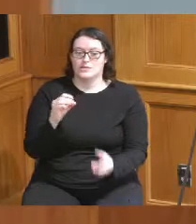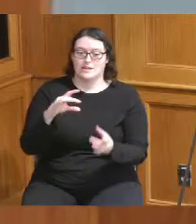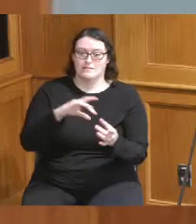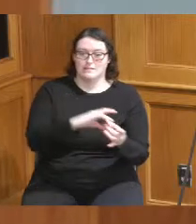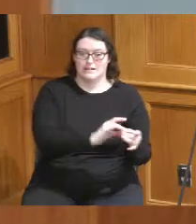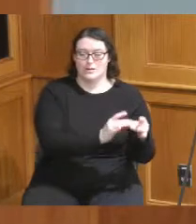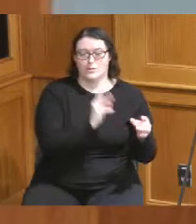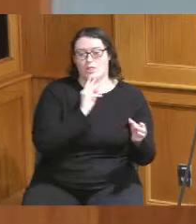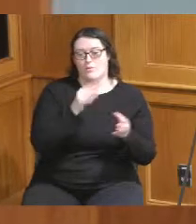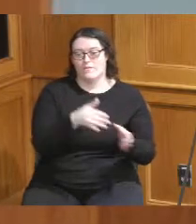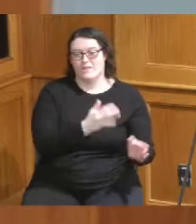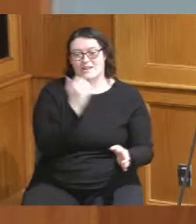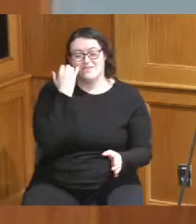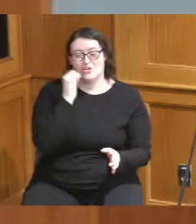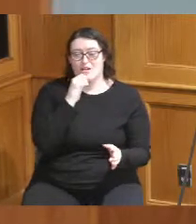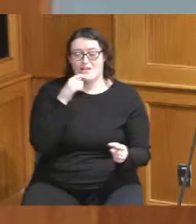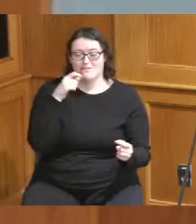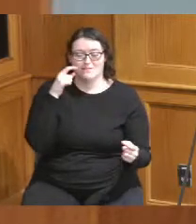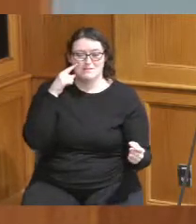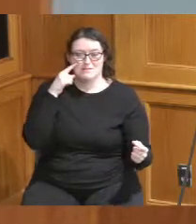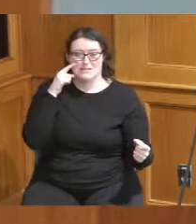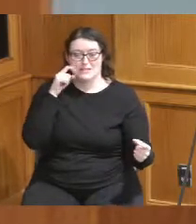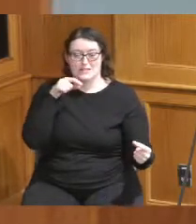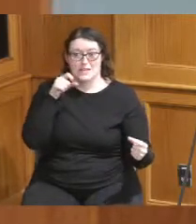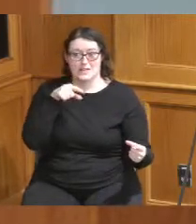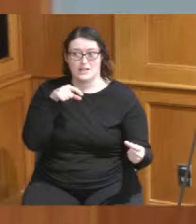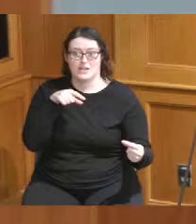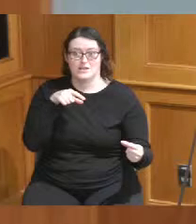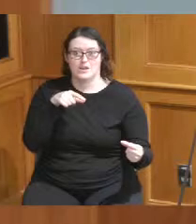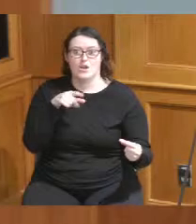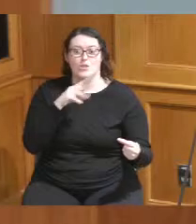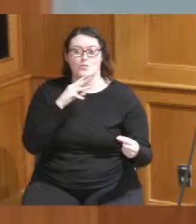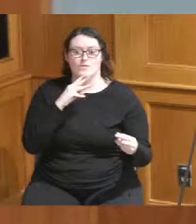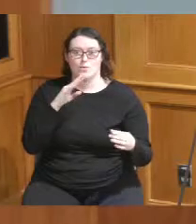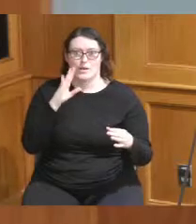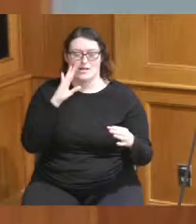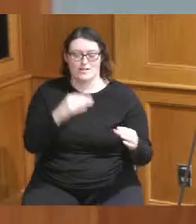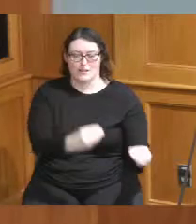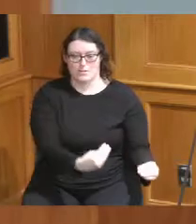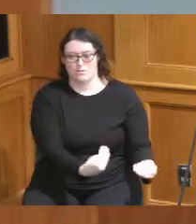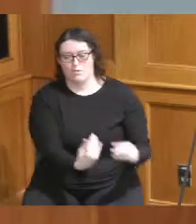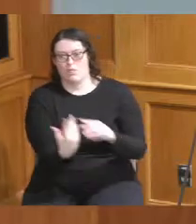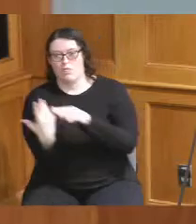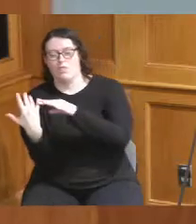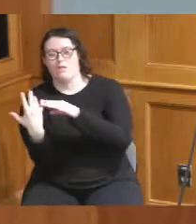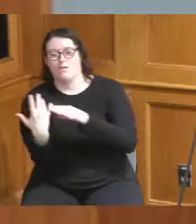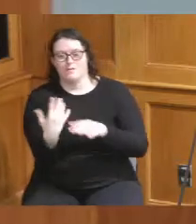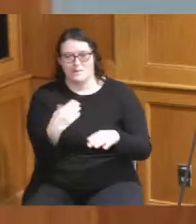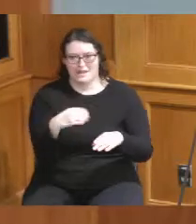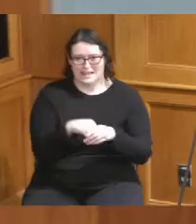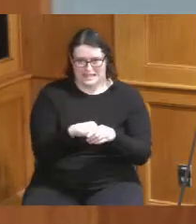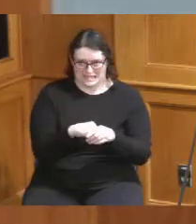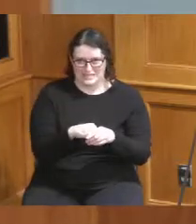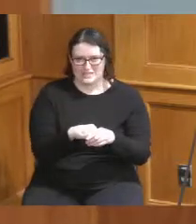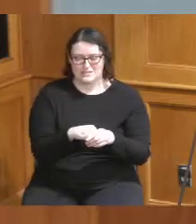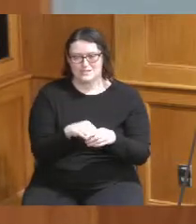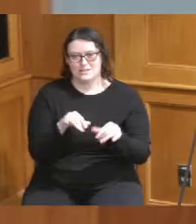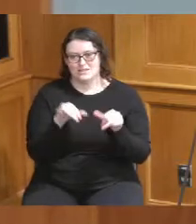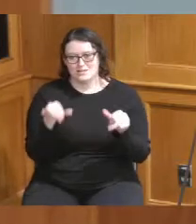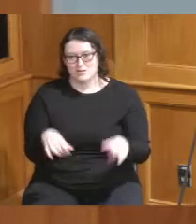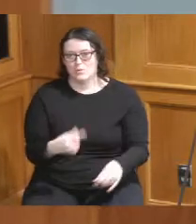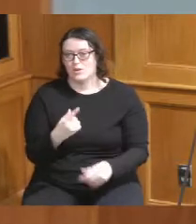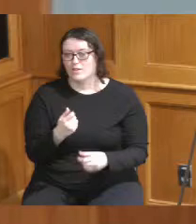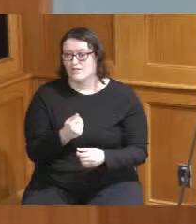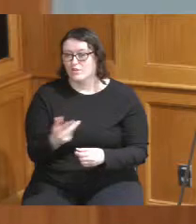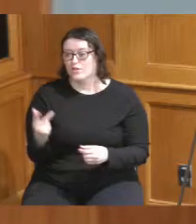aren't protected properly, the river comes back in. And so one of the few projects that have